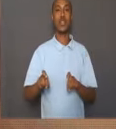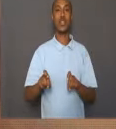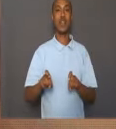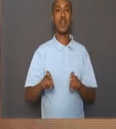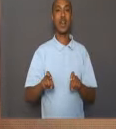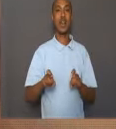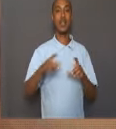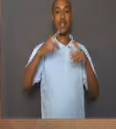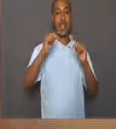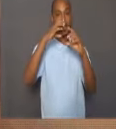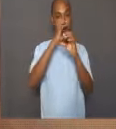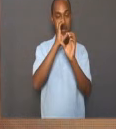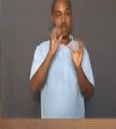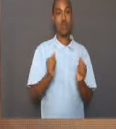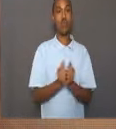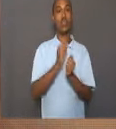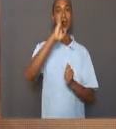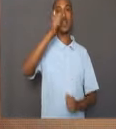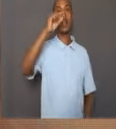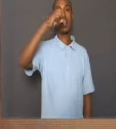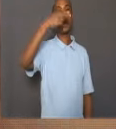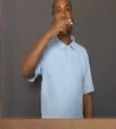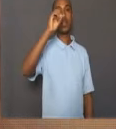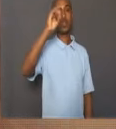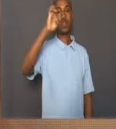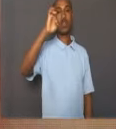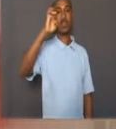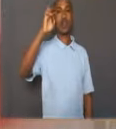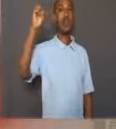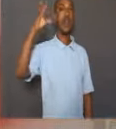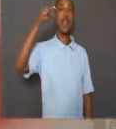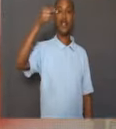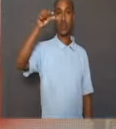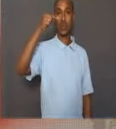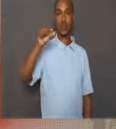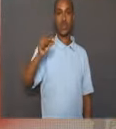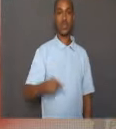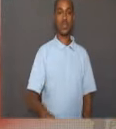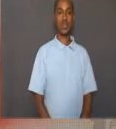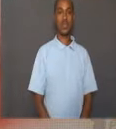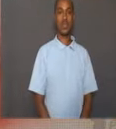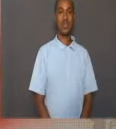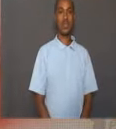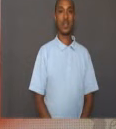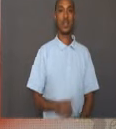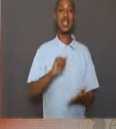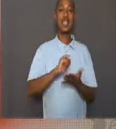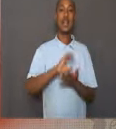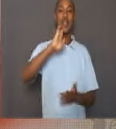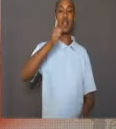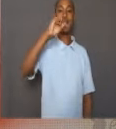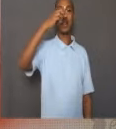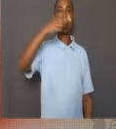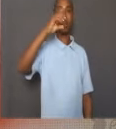he experimented with cathode ray tubes. Röntgen noticed that cathode